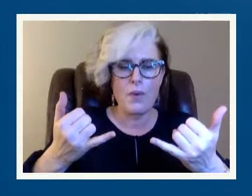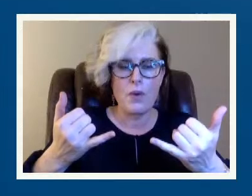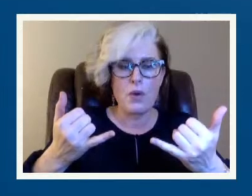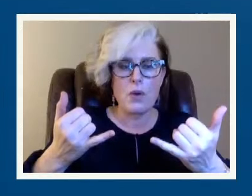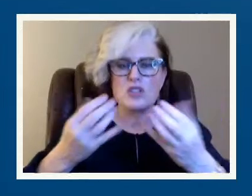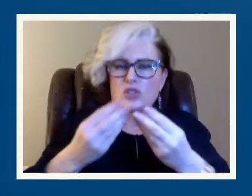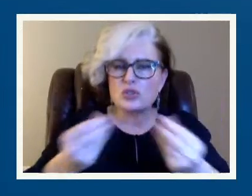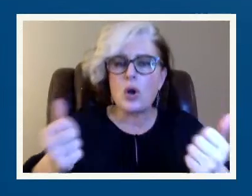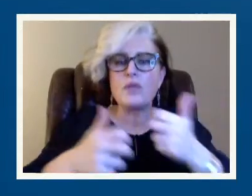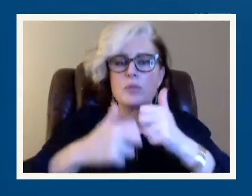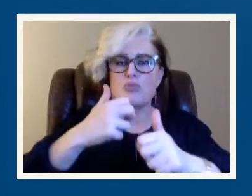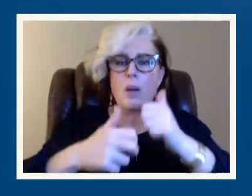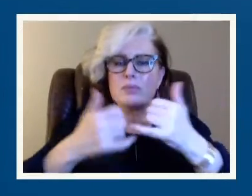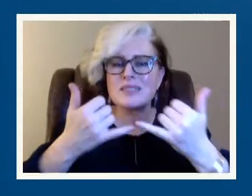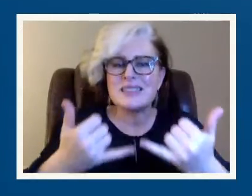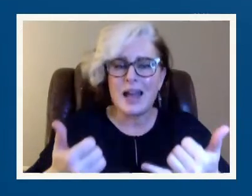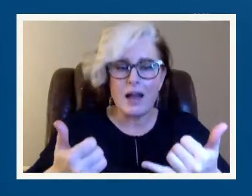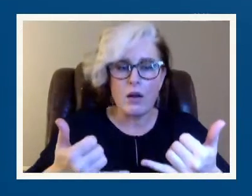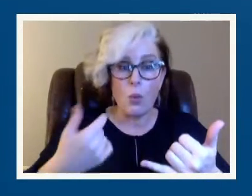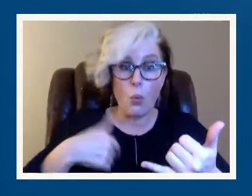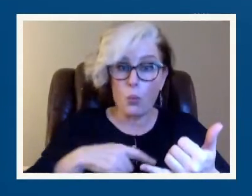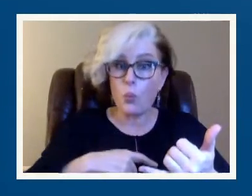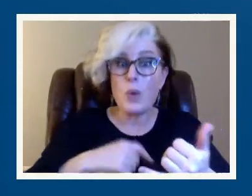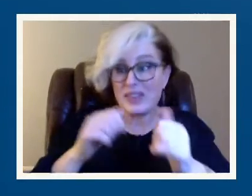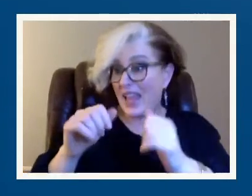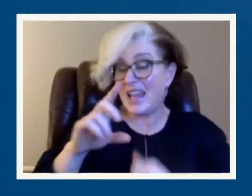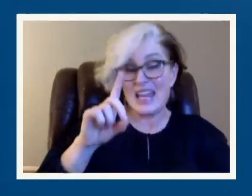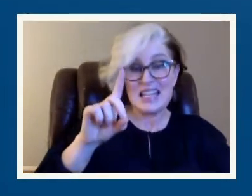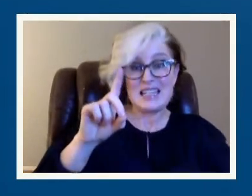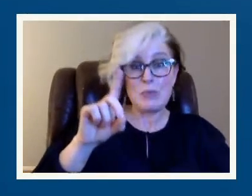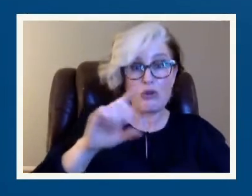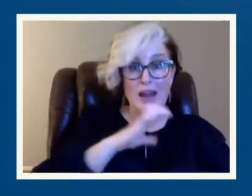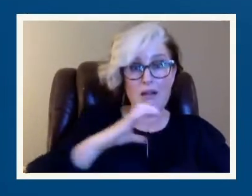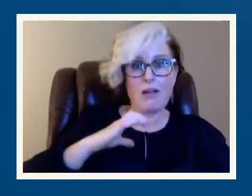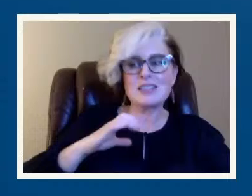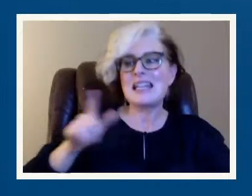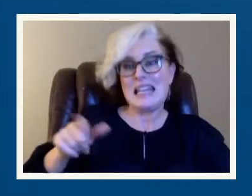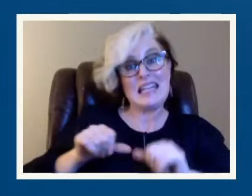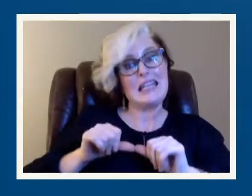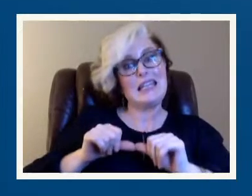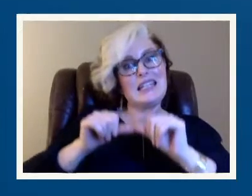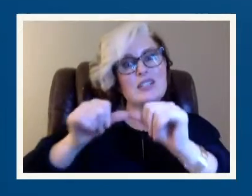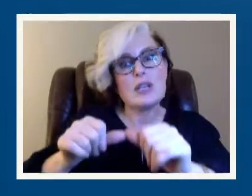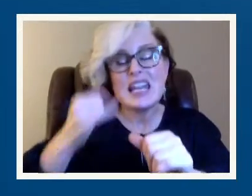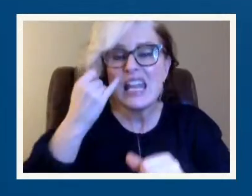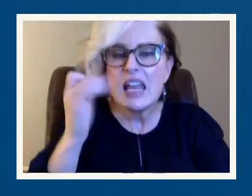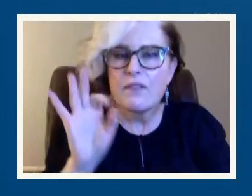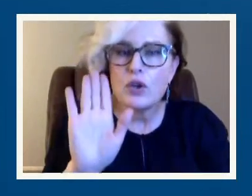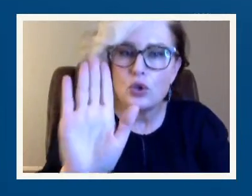solving problems right now with a Democratic Congress, and he can continue it if you vote.